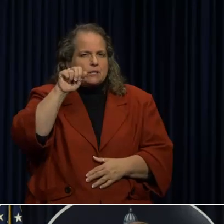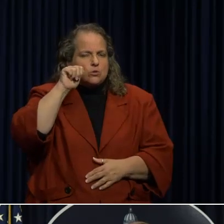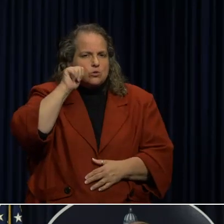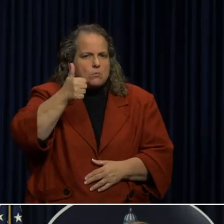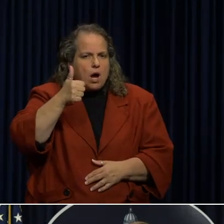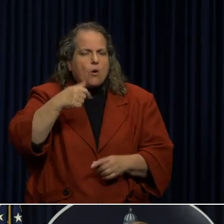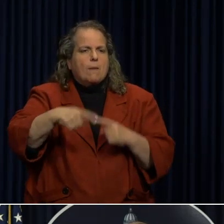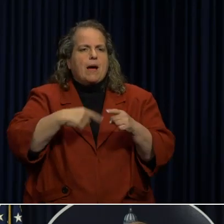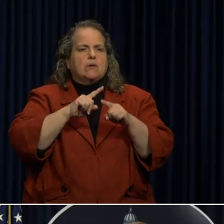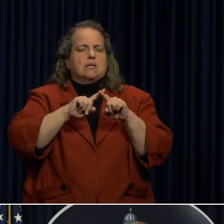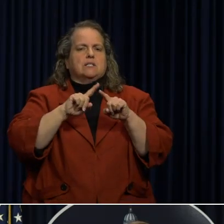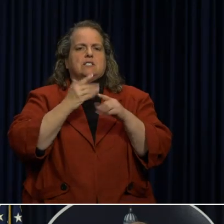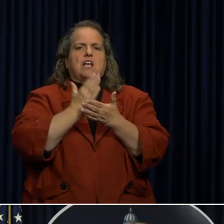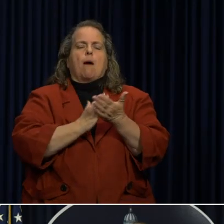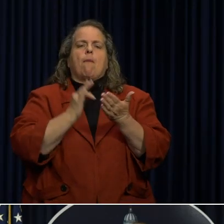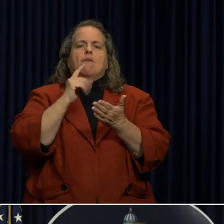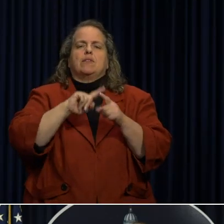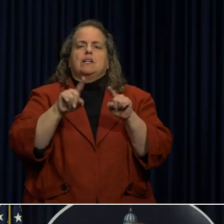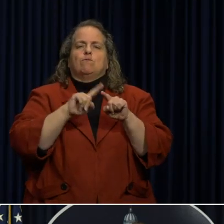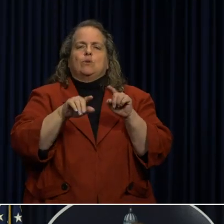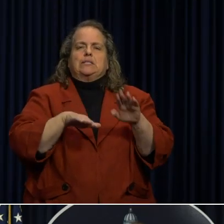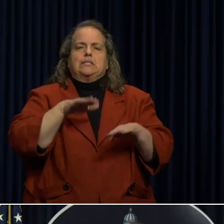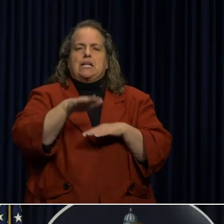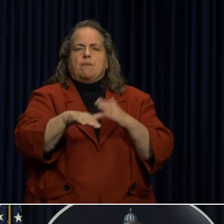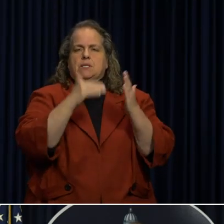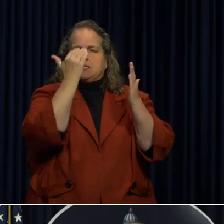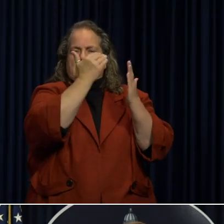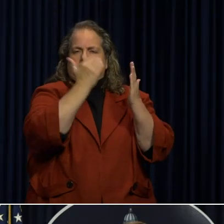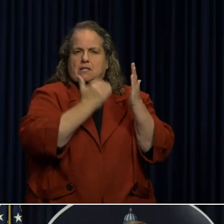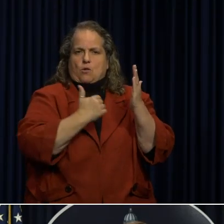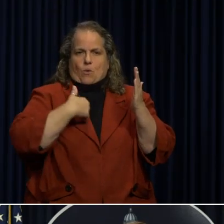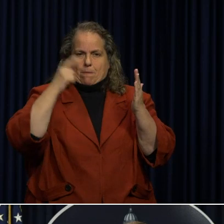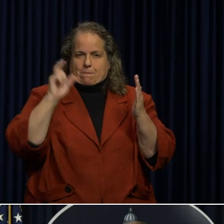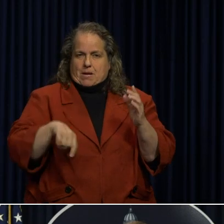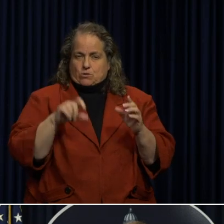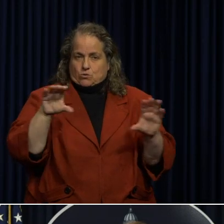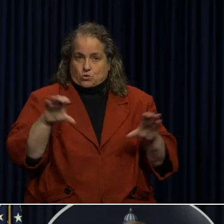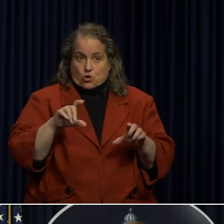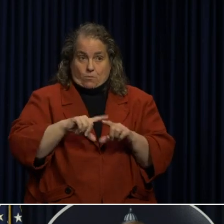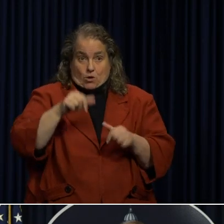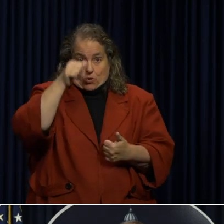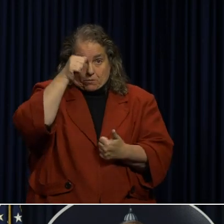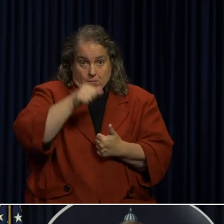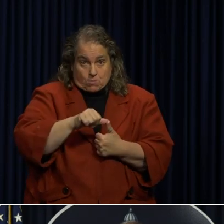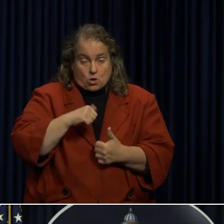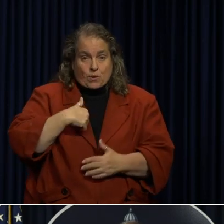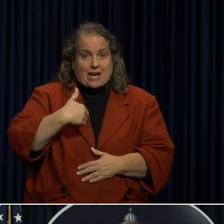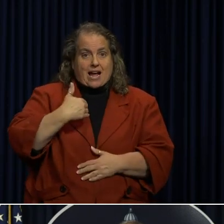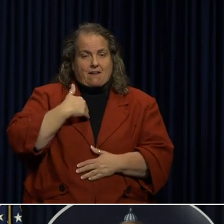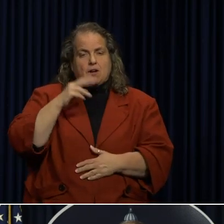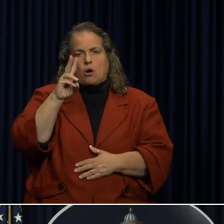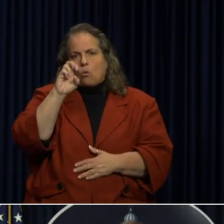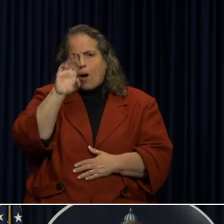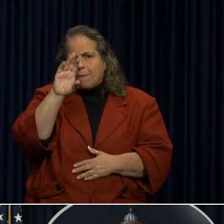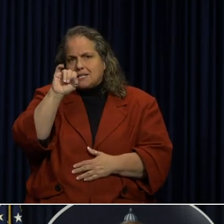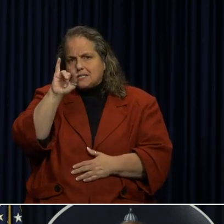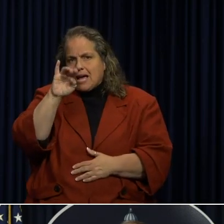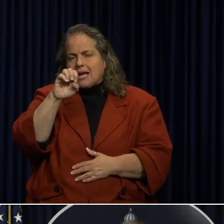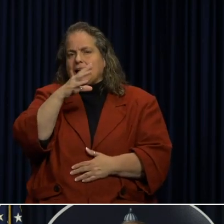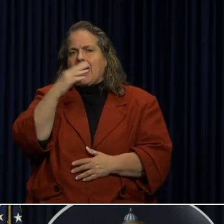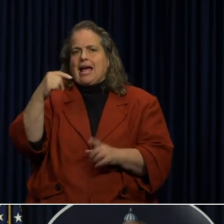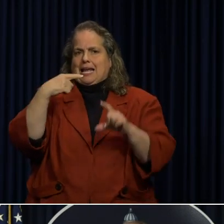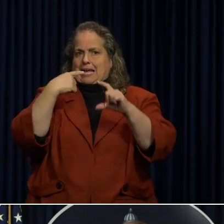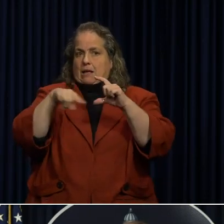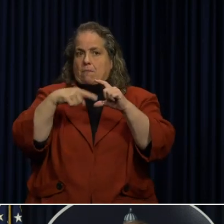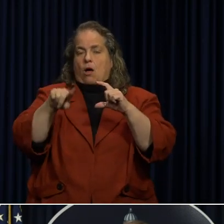that we are taking. But remember, we have the website and the email to submit industry or